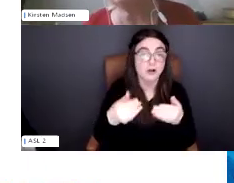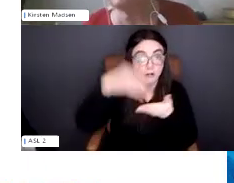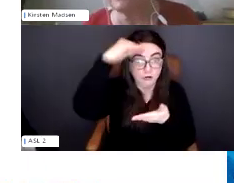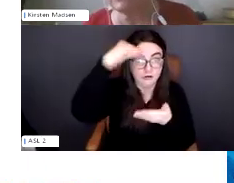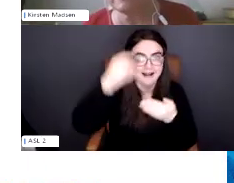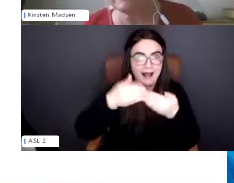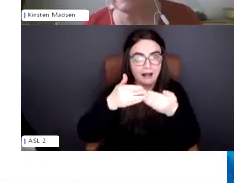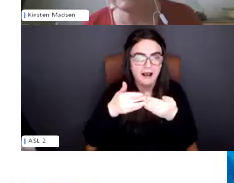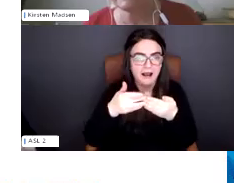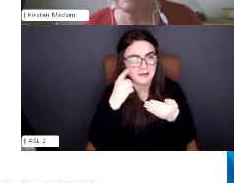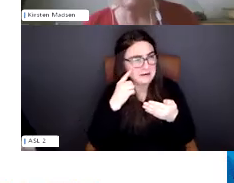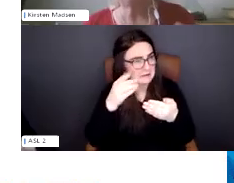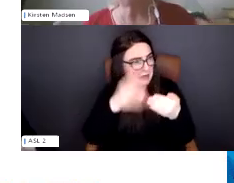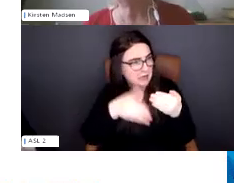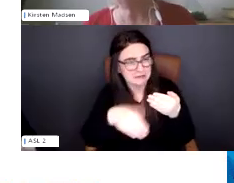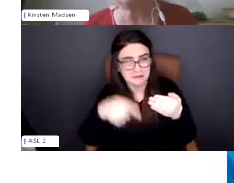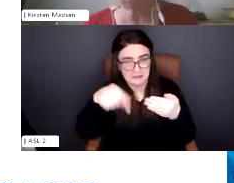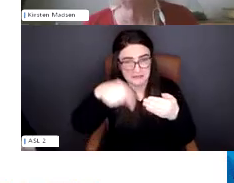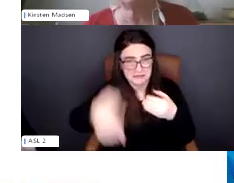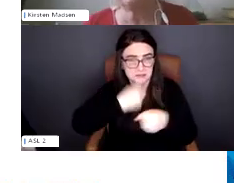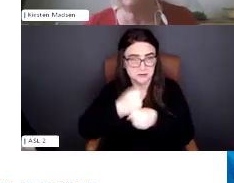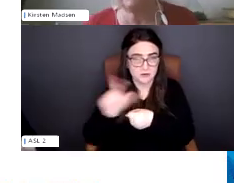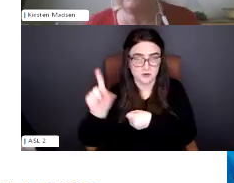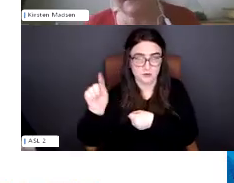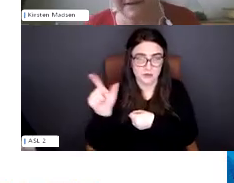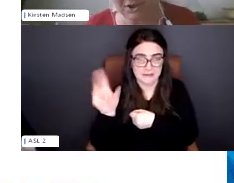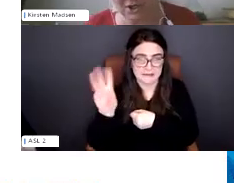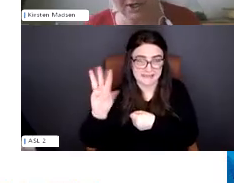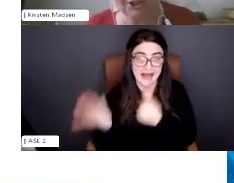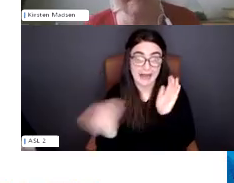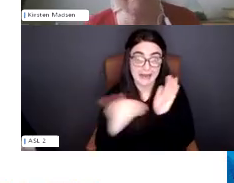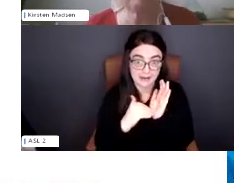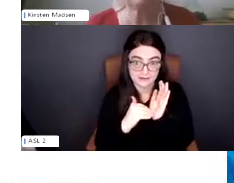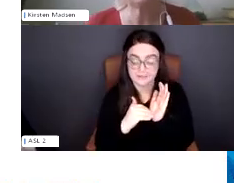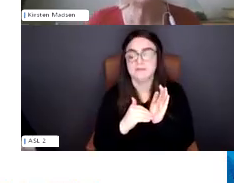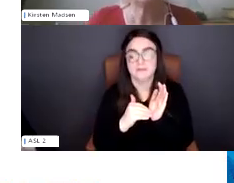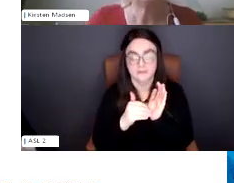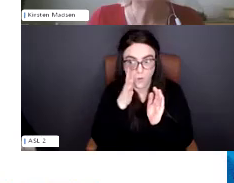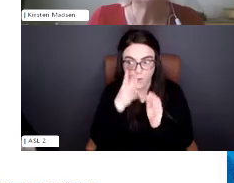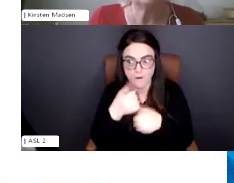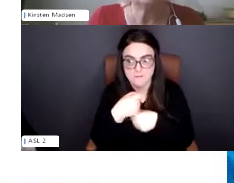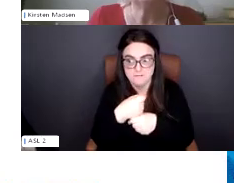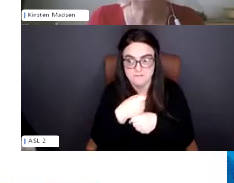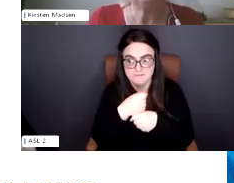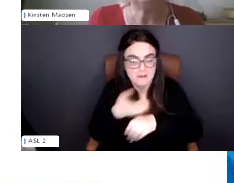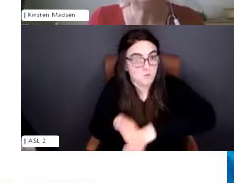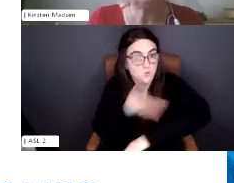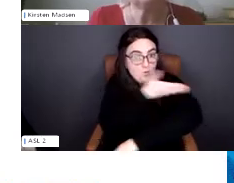the end of 2026 and make it available for everybody free of charge.